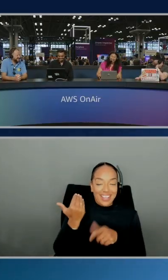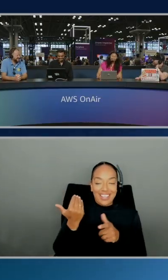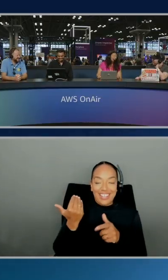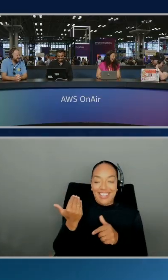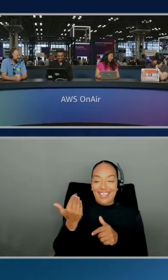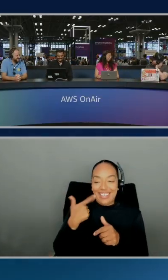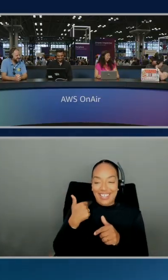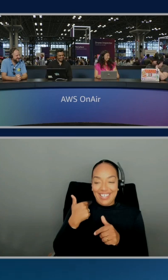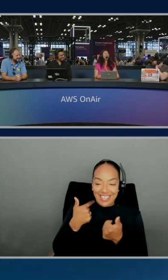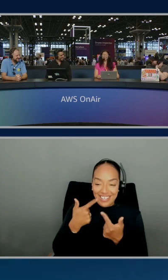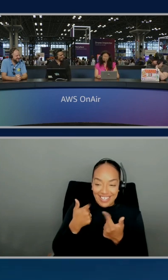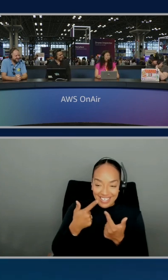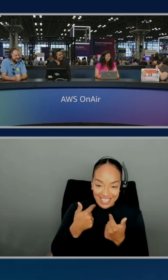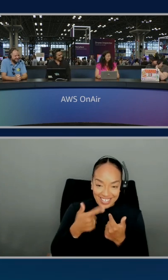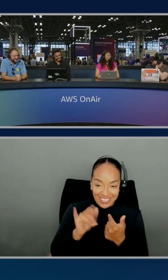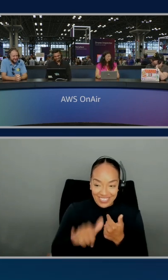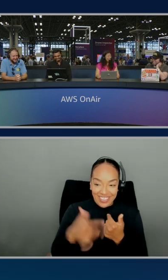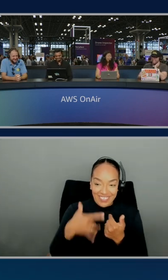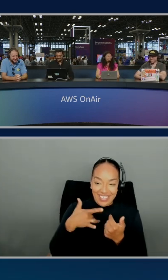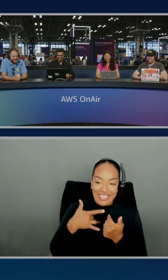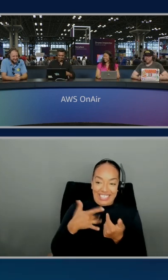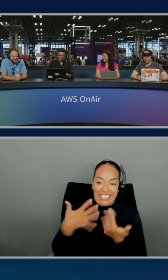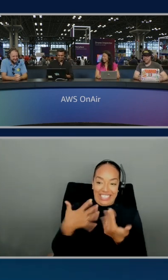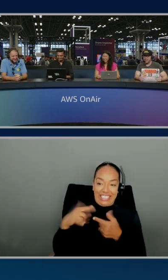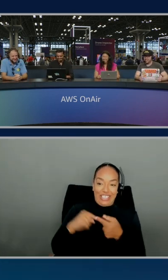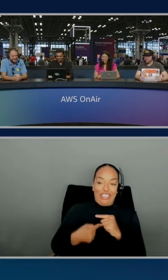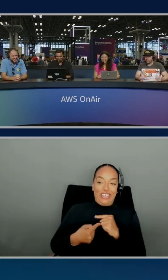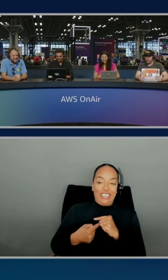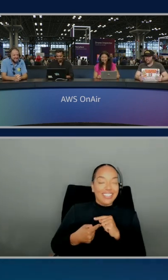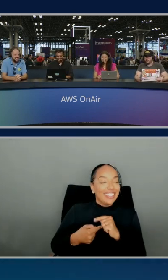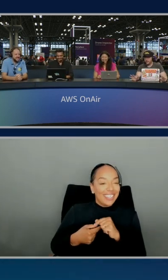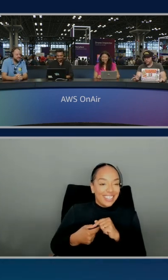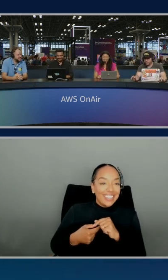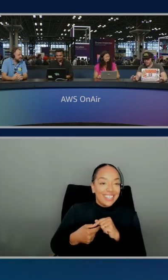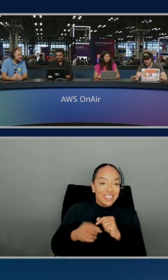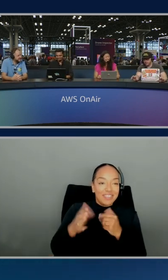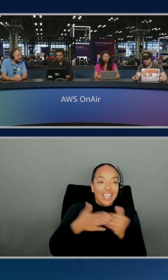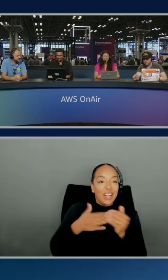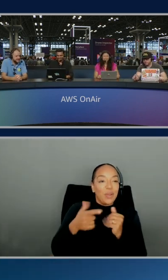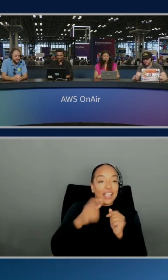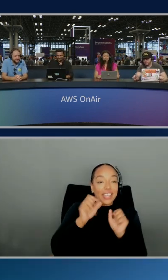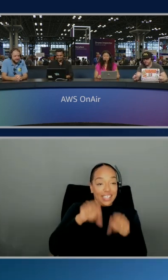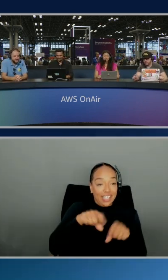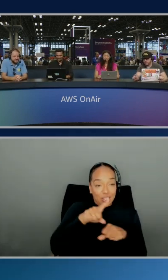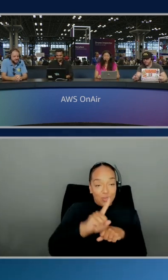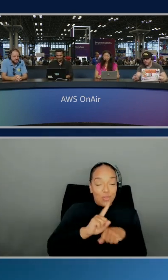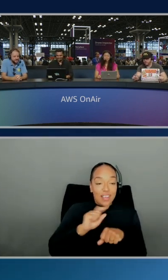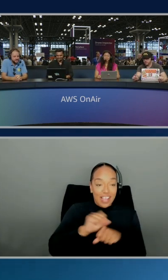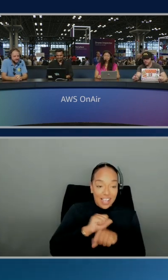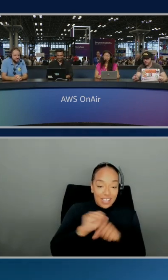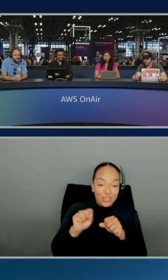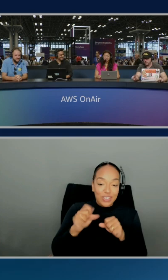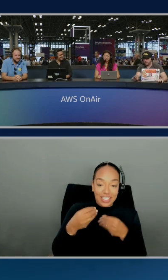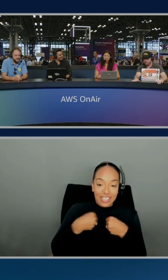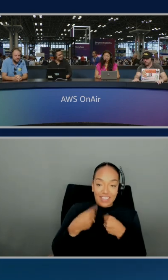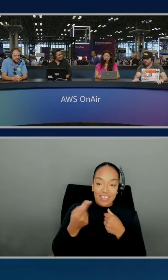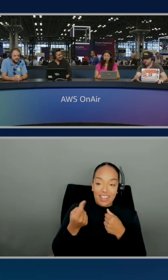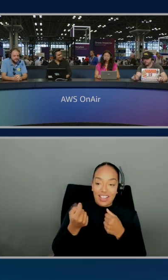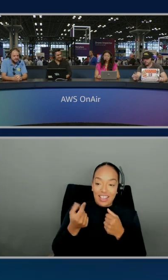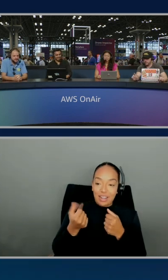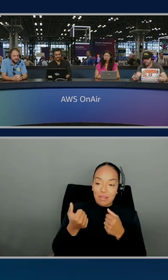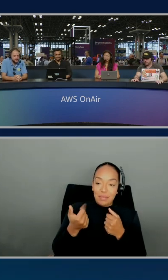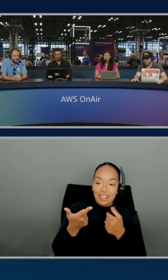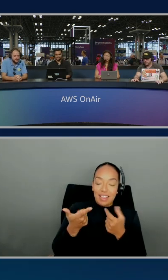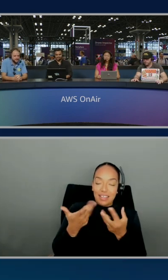Yeah. That hurts a little. Yeah, right. Yeah, yeah, I know. Anyway, yeah. Can you actually give us a little bit of magnification